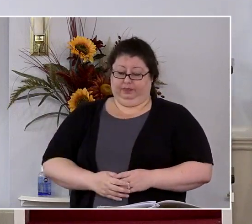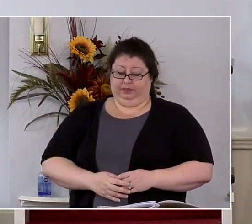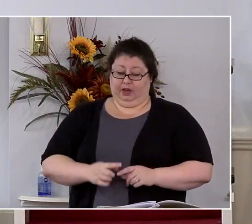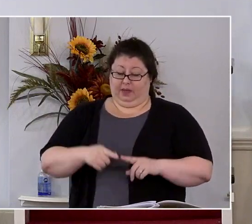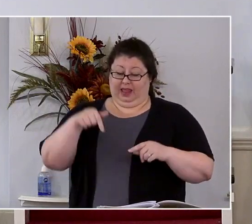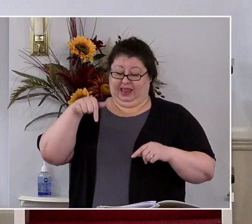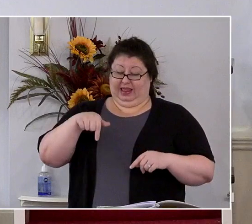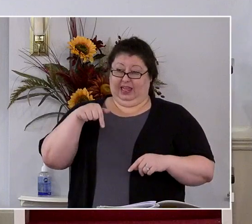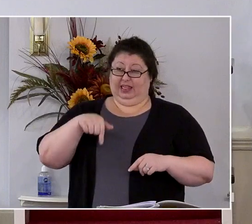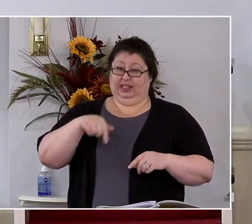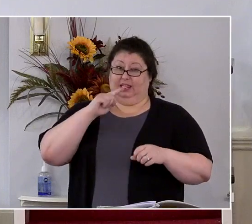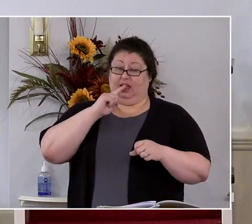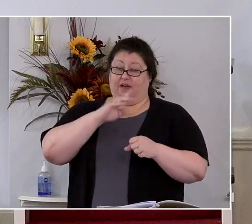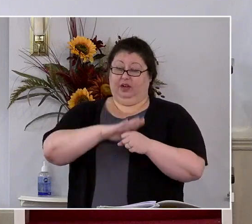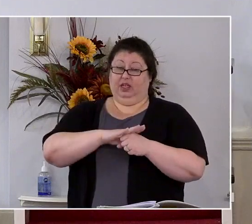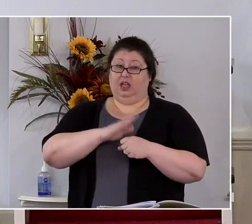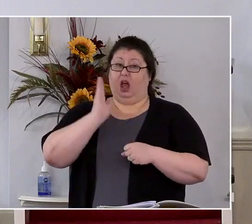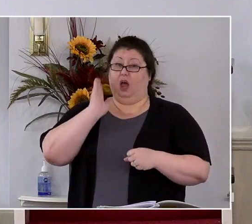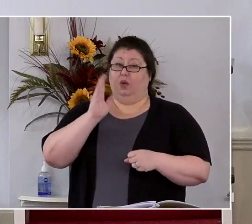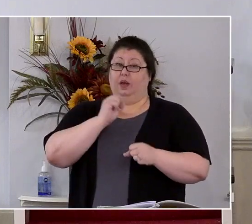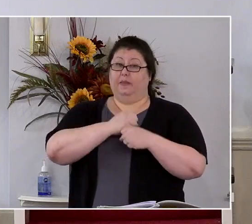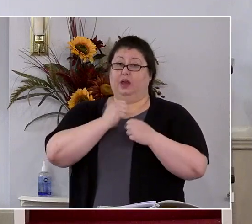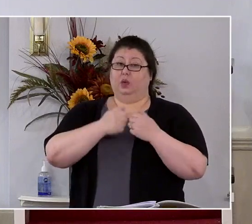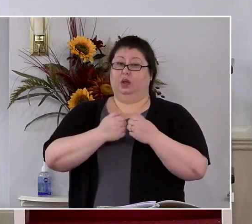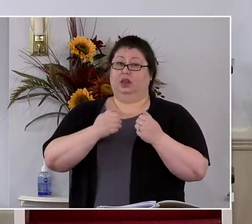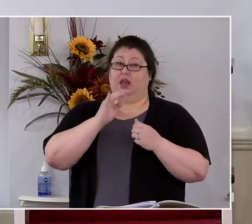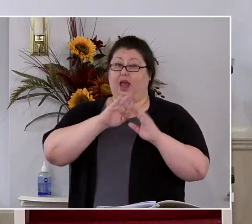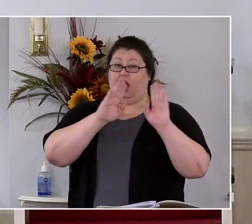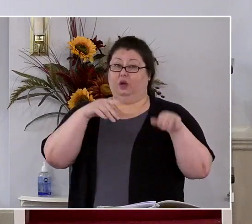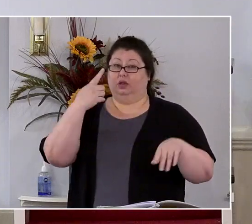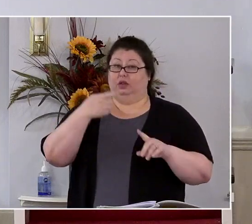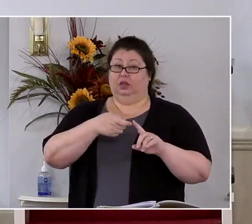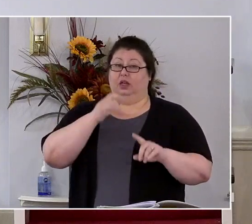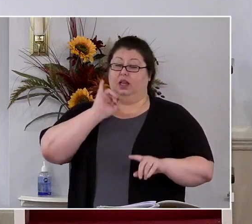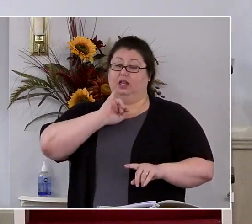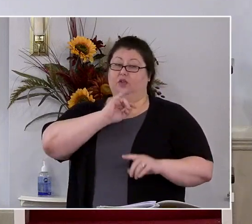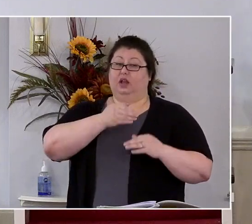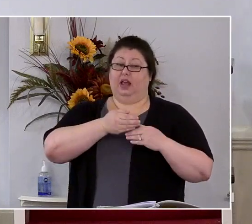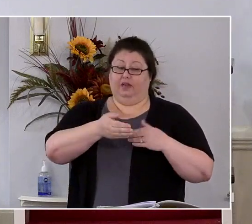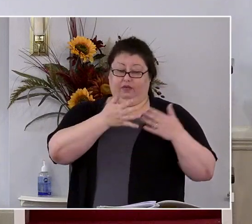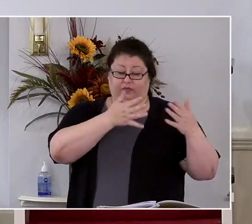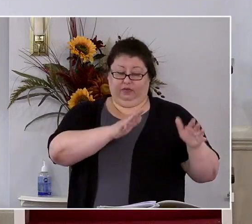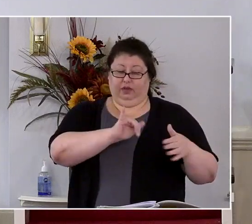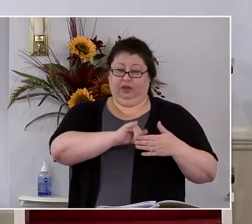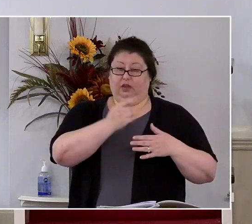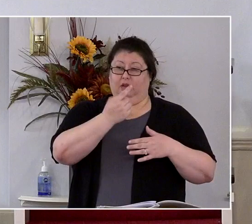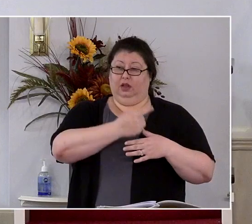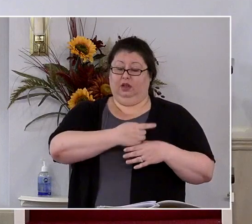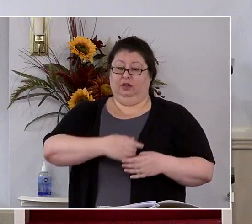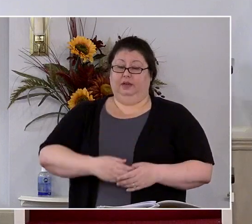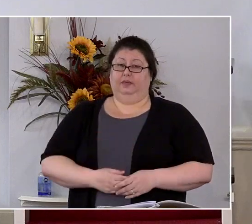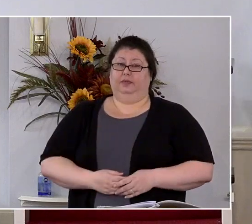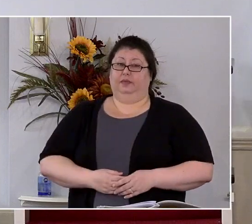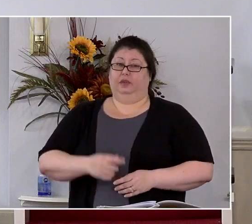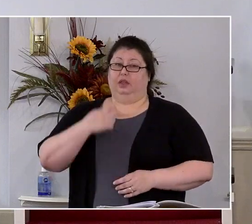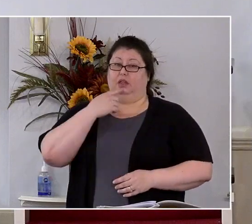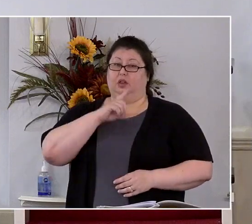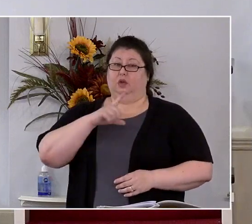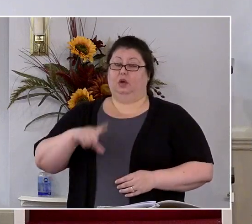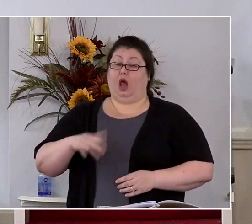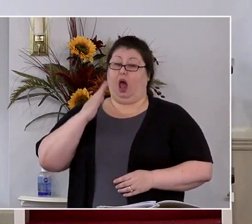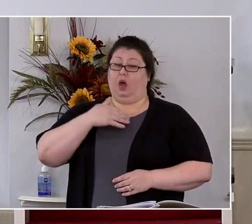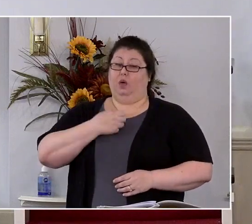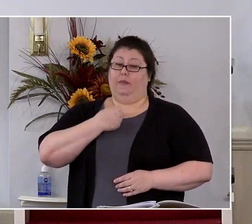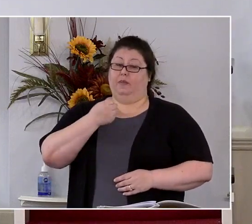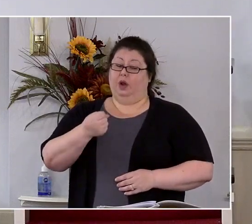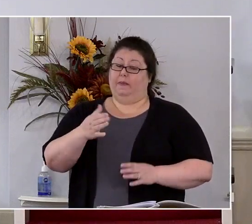But this is the covenant that I will make with the house of Israel after those days, says the Lord. I will put